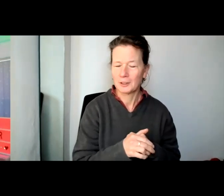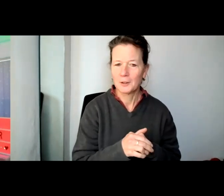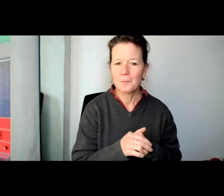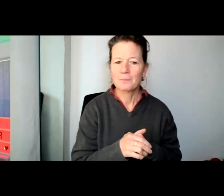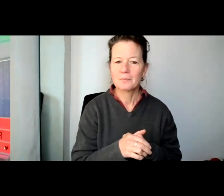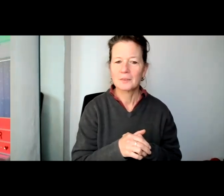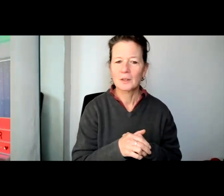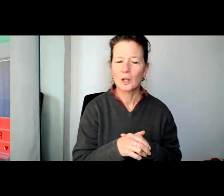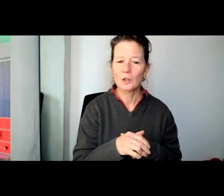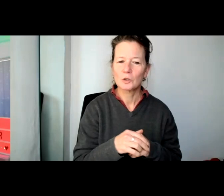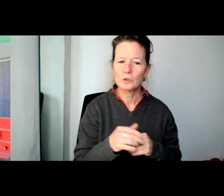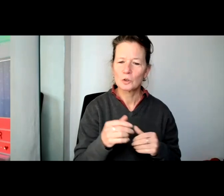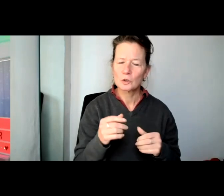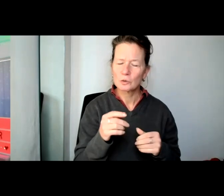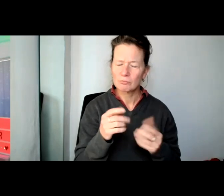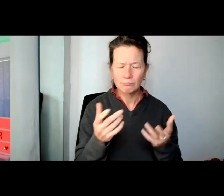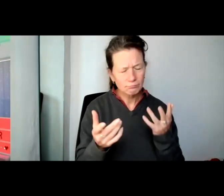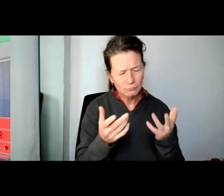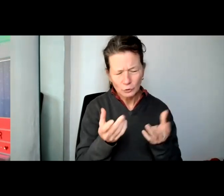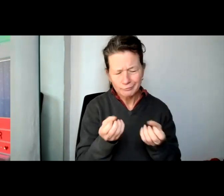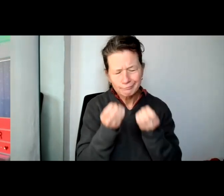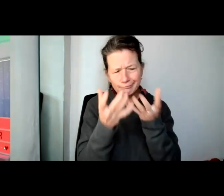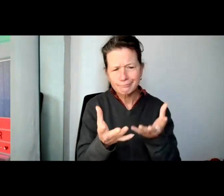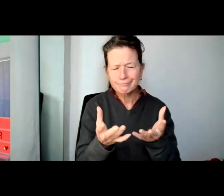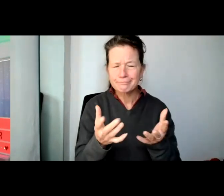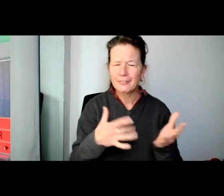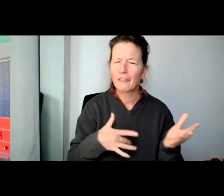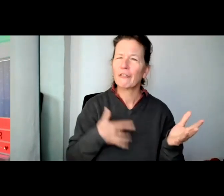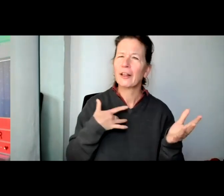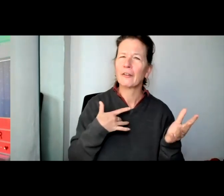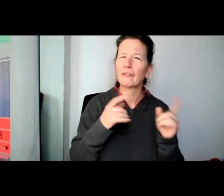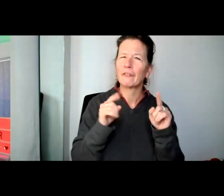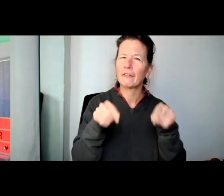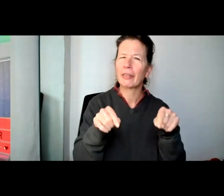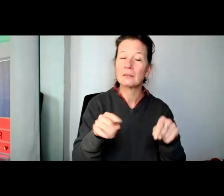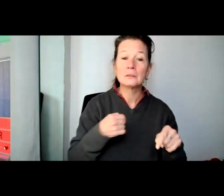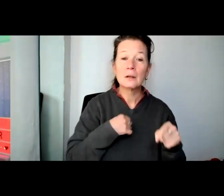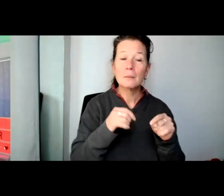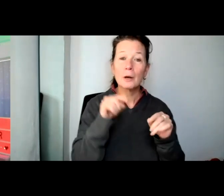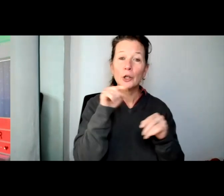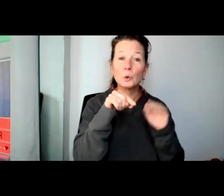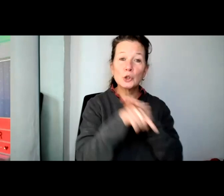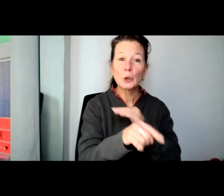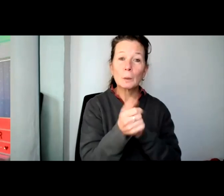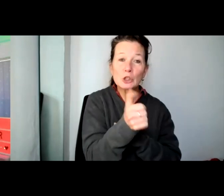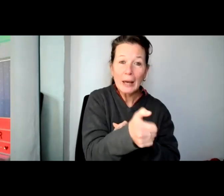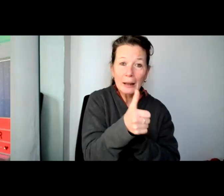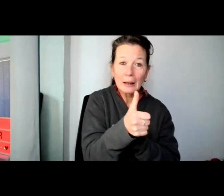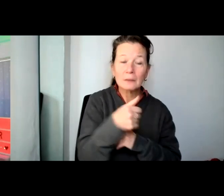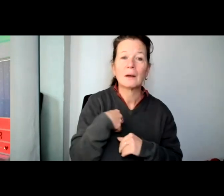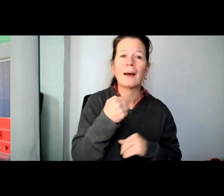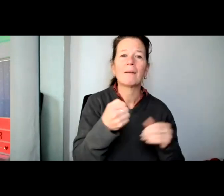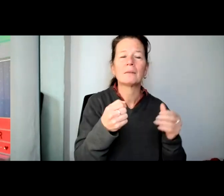Just so you get a bit of a sense of that, on my YouTube channel, I've got a playlist of all